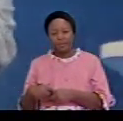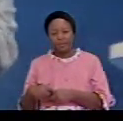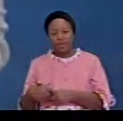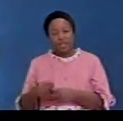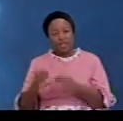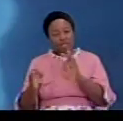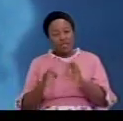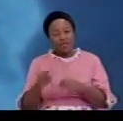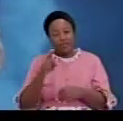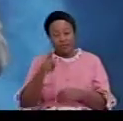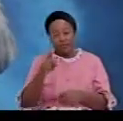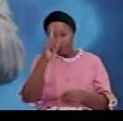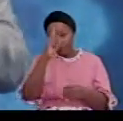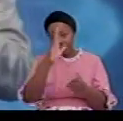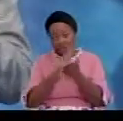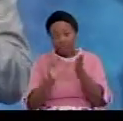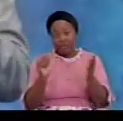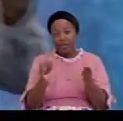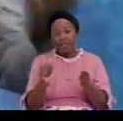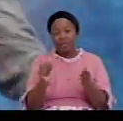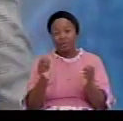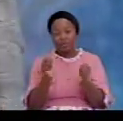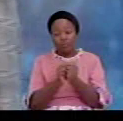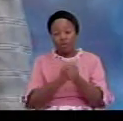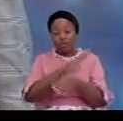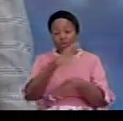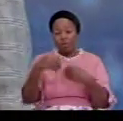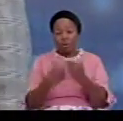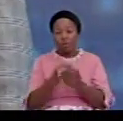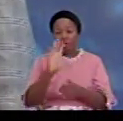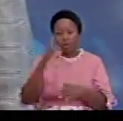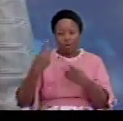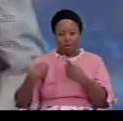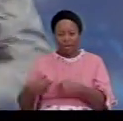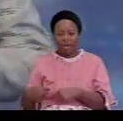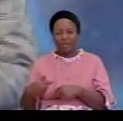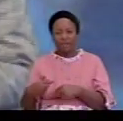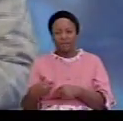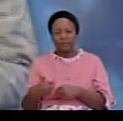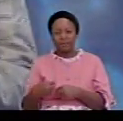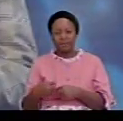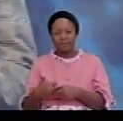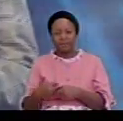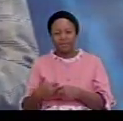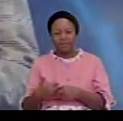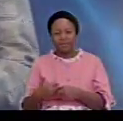if thou believest with all thine heart,